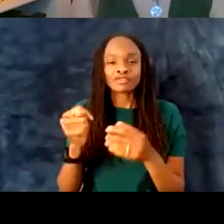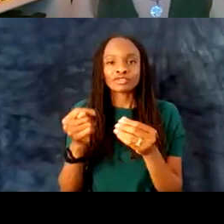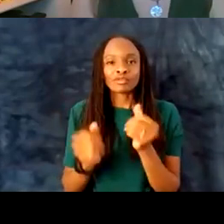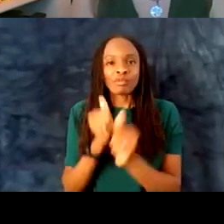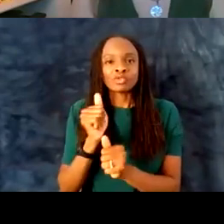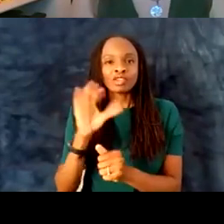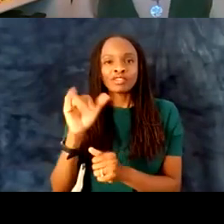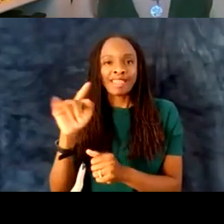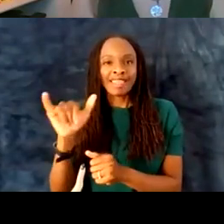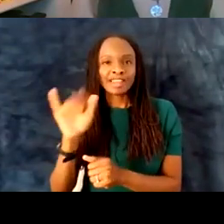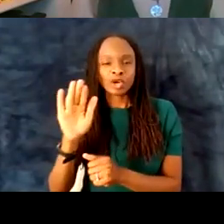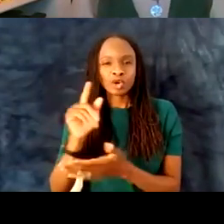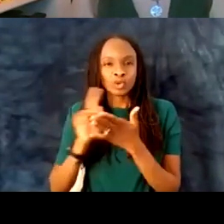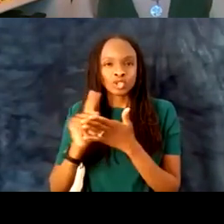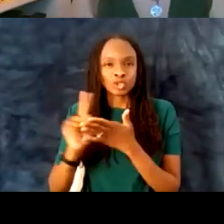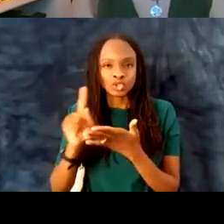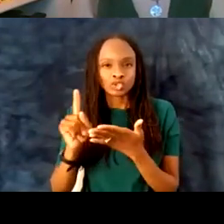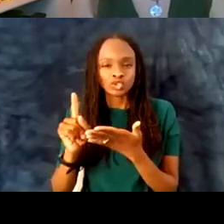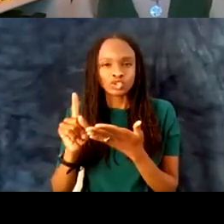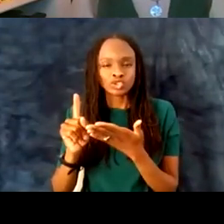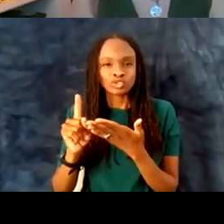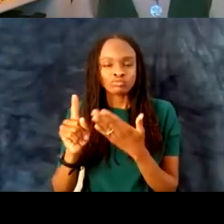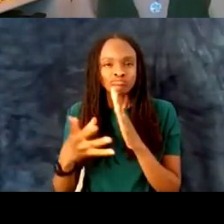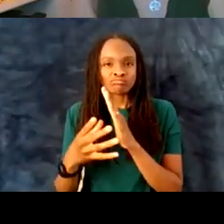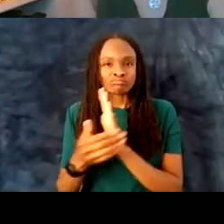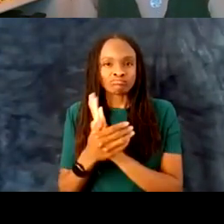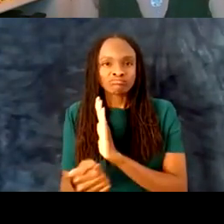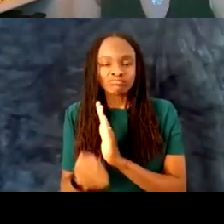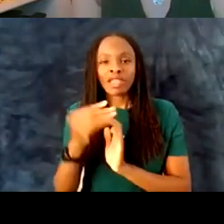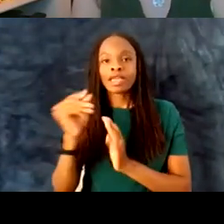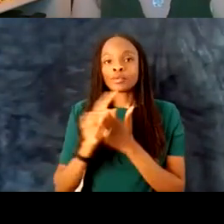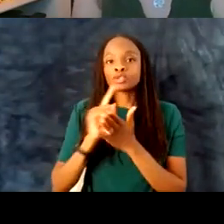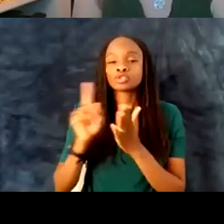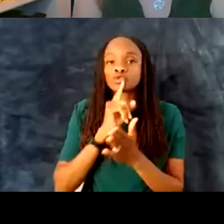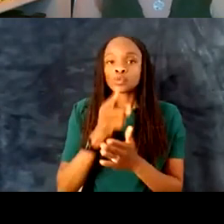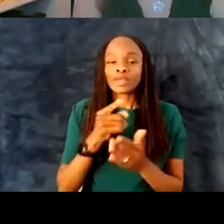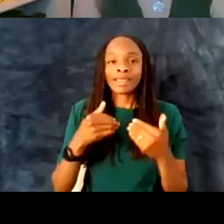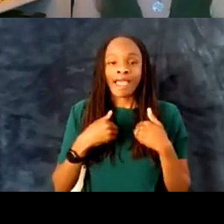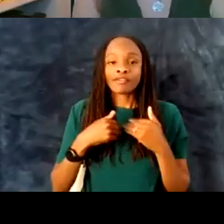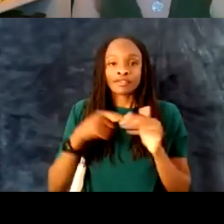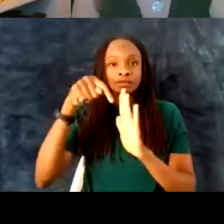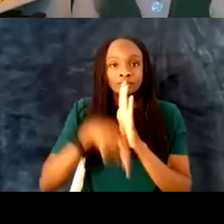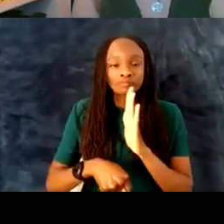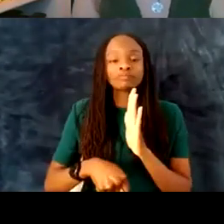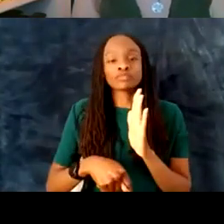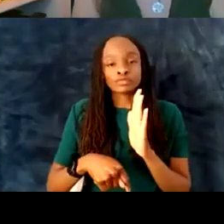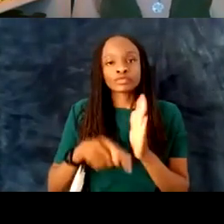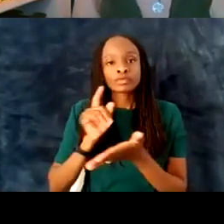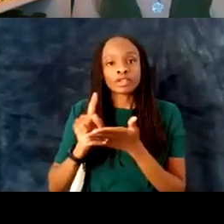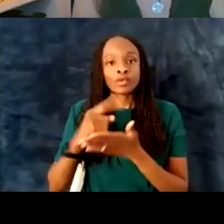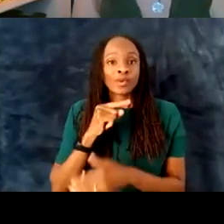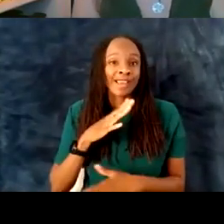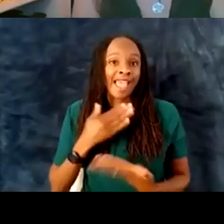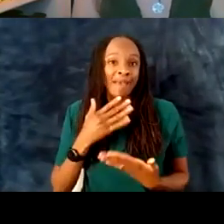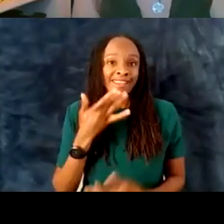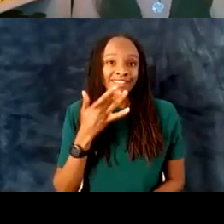arm and some resources to launch a comprehensive study. And we were happy and lucky to get